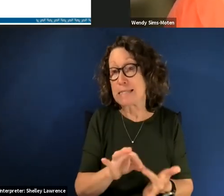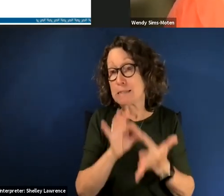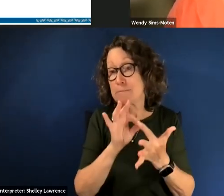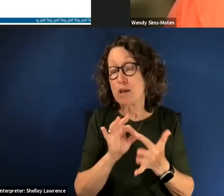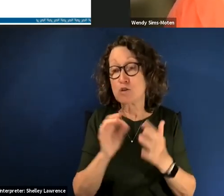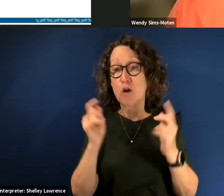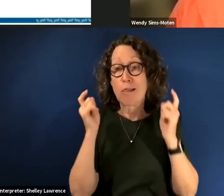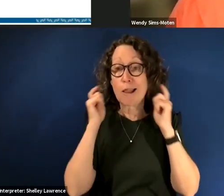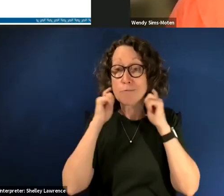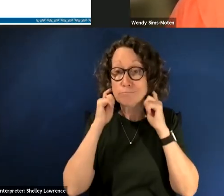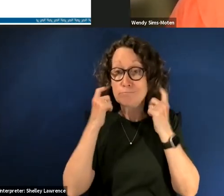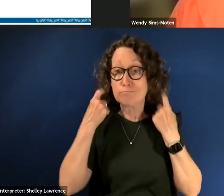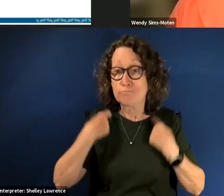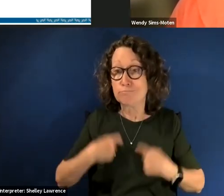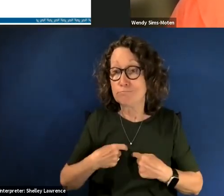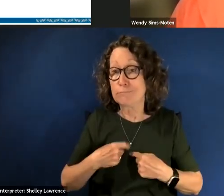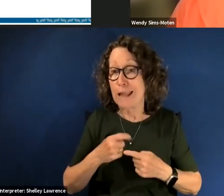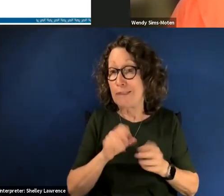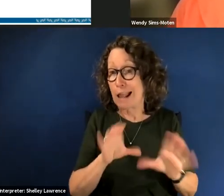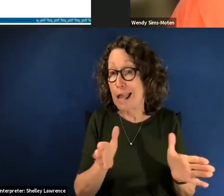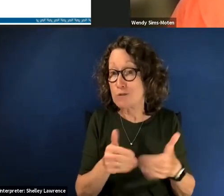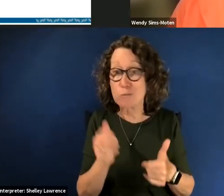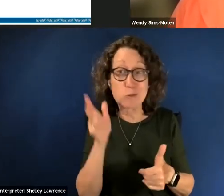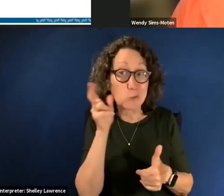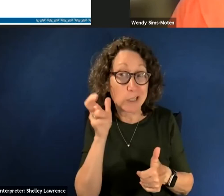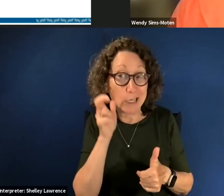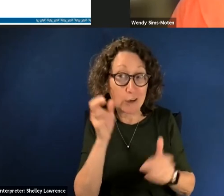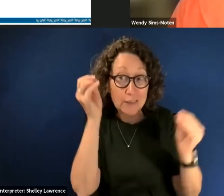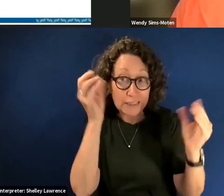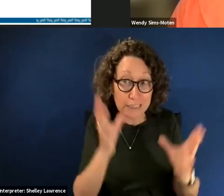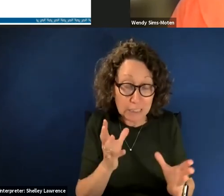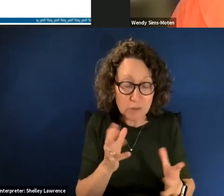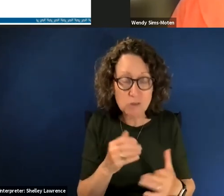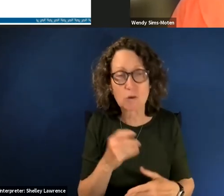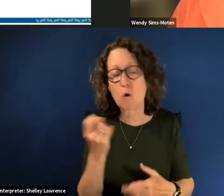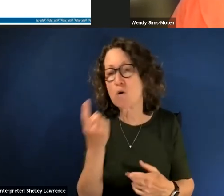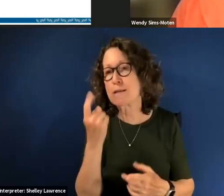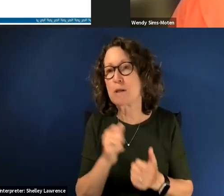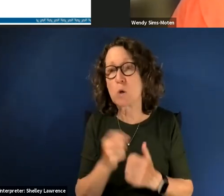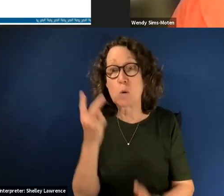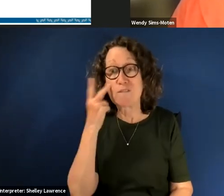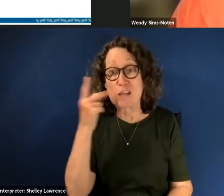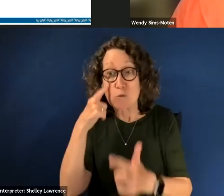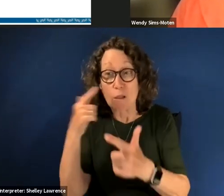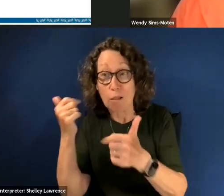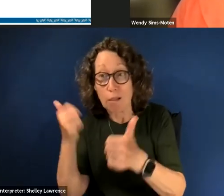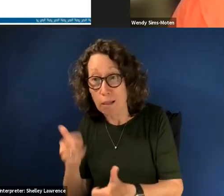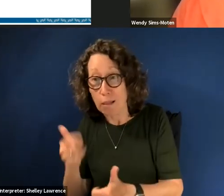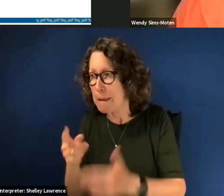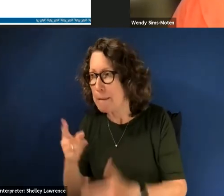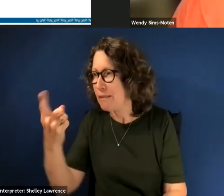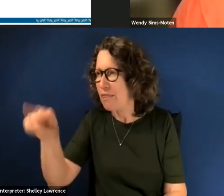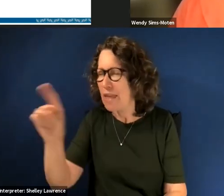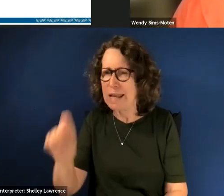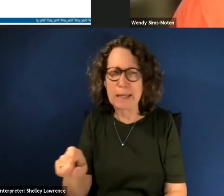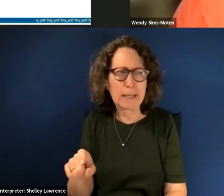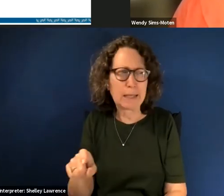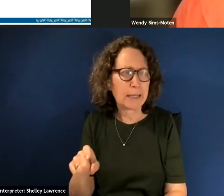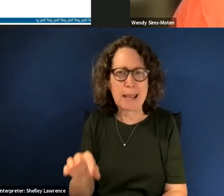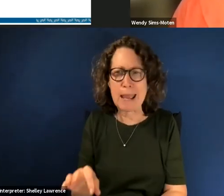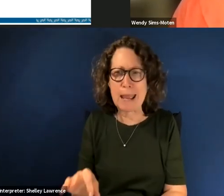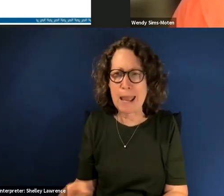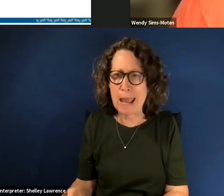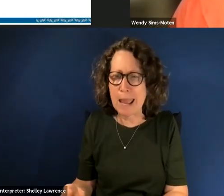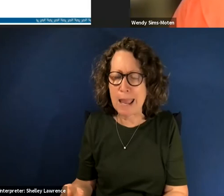stereo equipment in the classroom in order to be able to hear the teacher. Or someone who is visually impaired might need extra